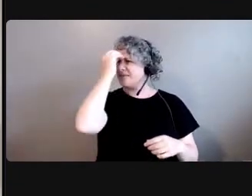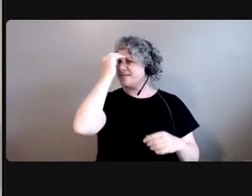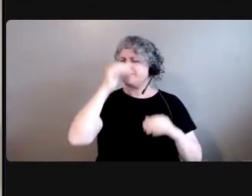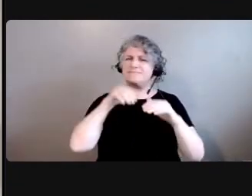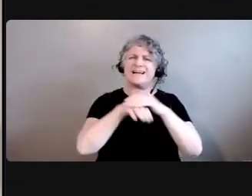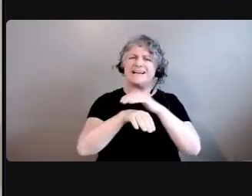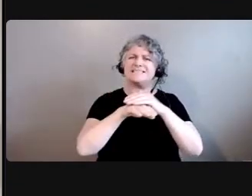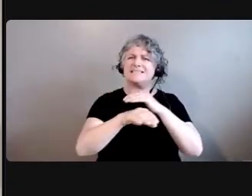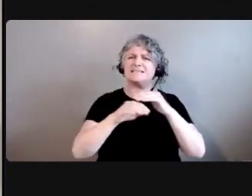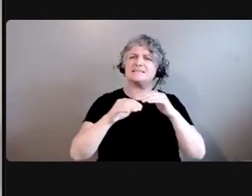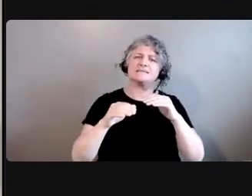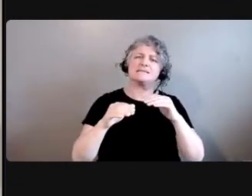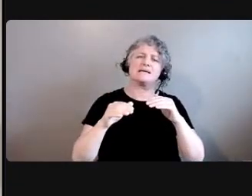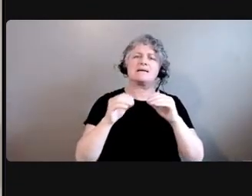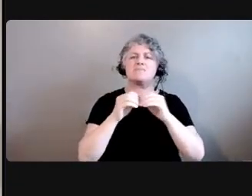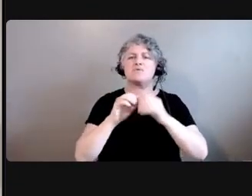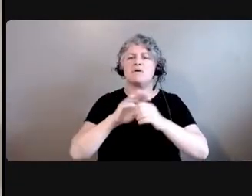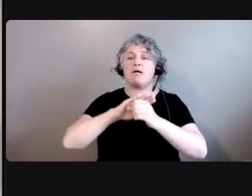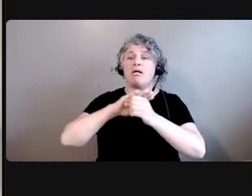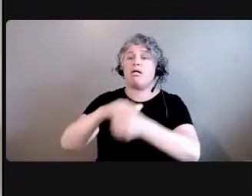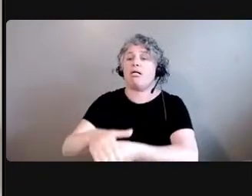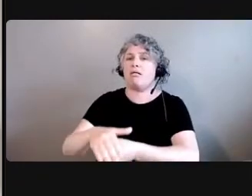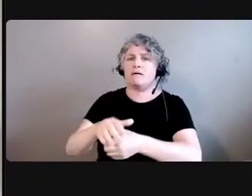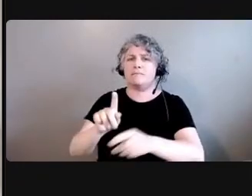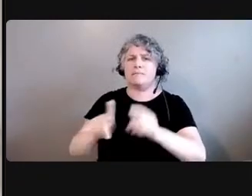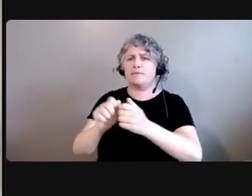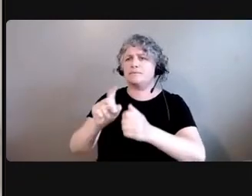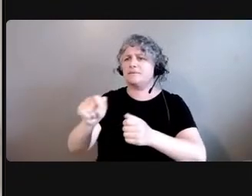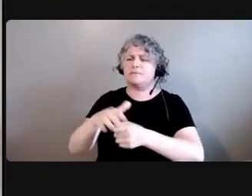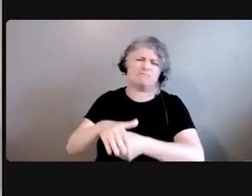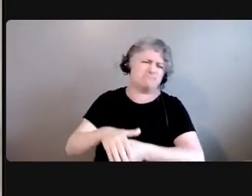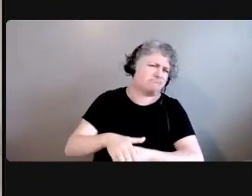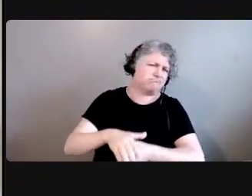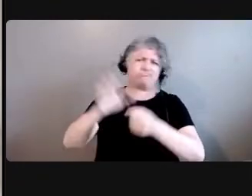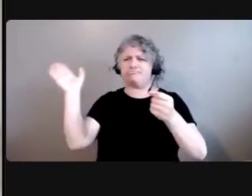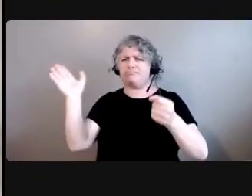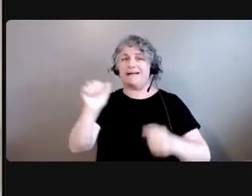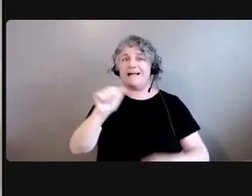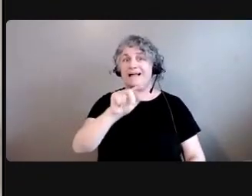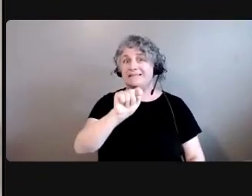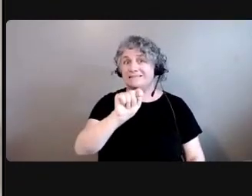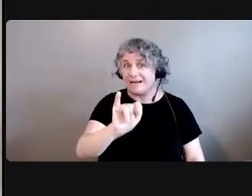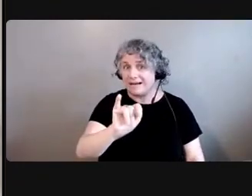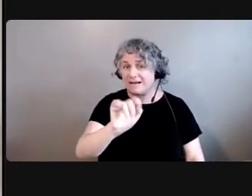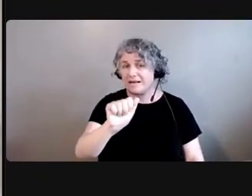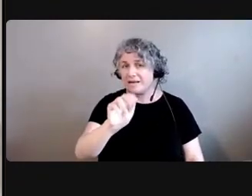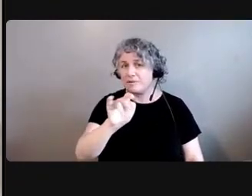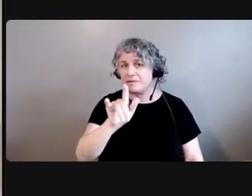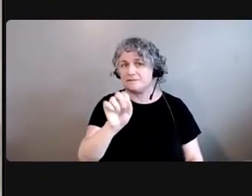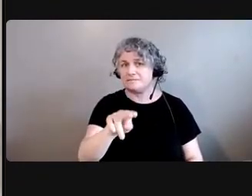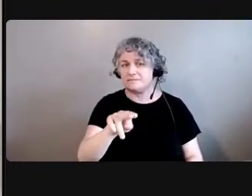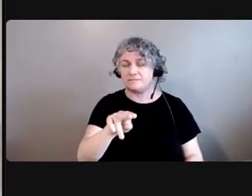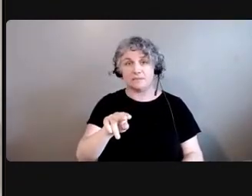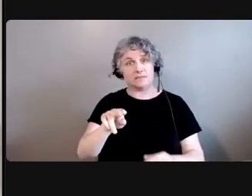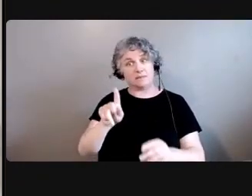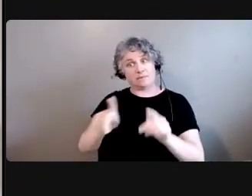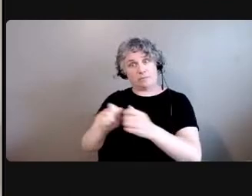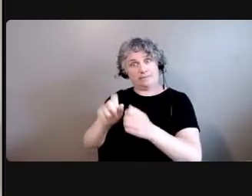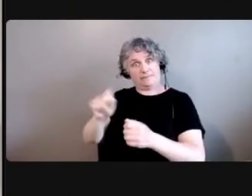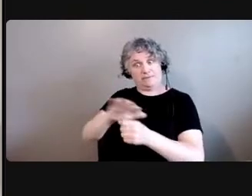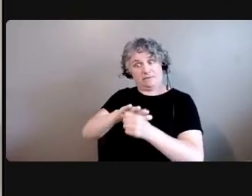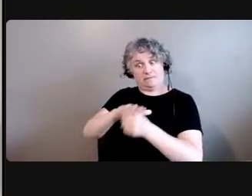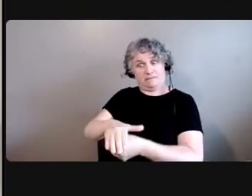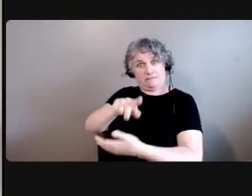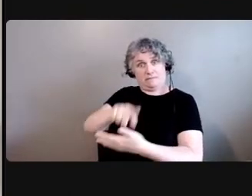the realm of anti-ableism. Ableism, as you know, is discrimination against persons with disabilities,